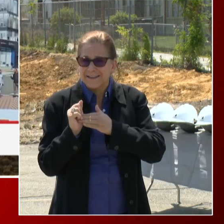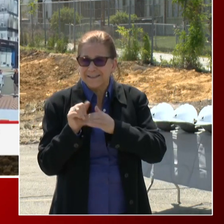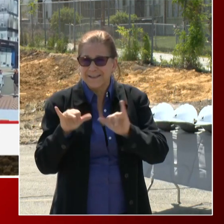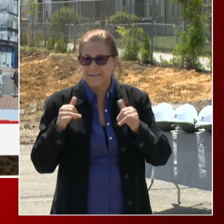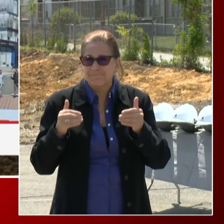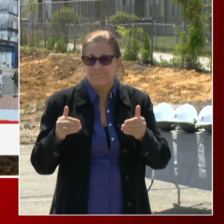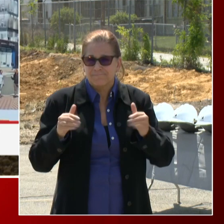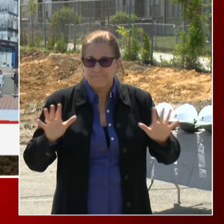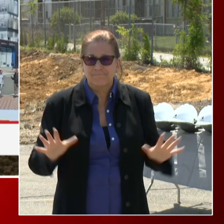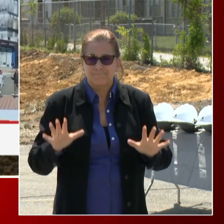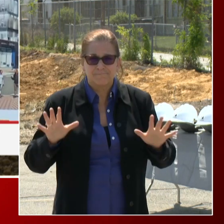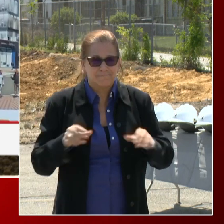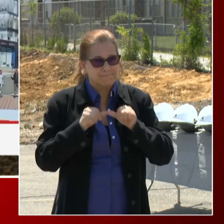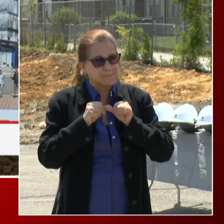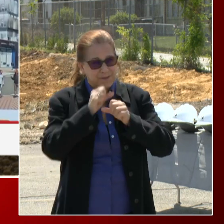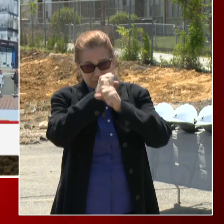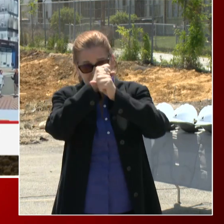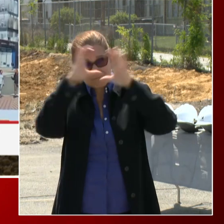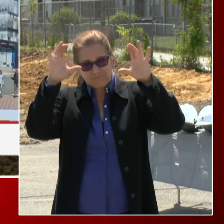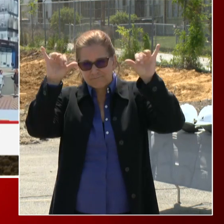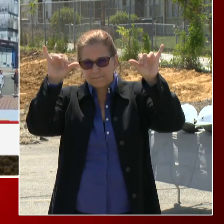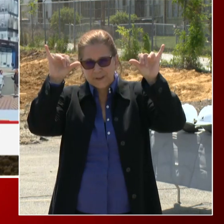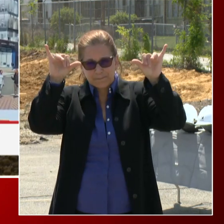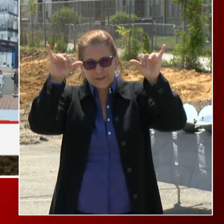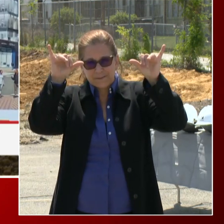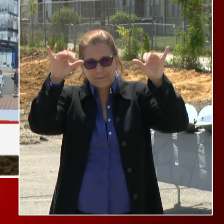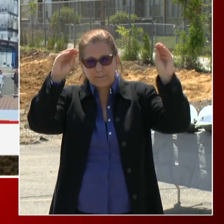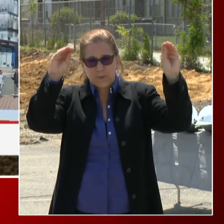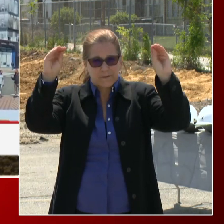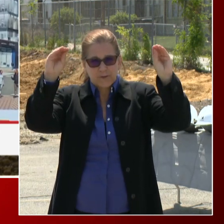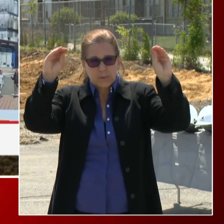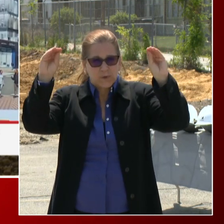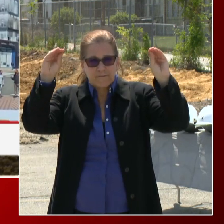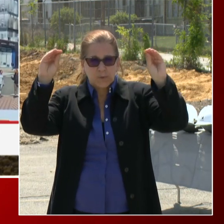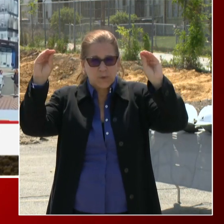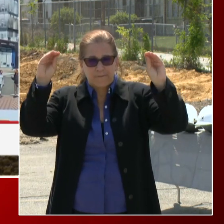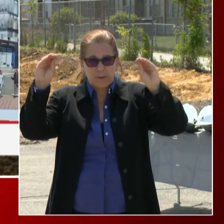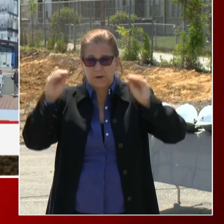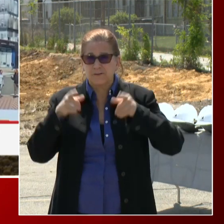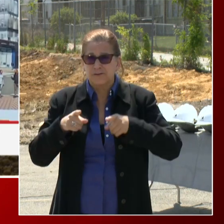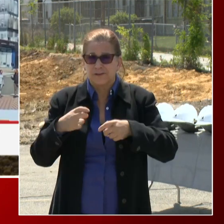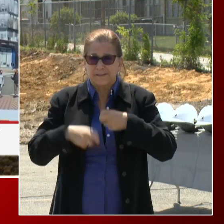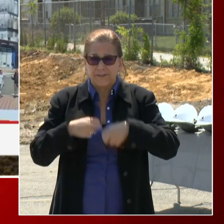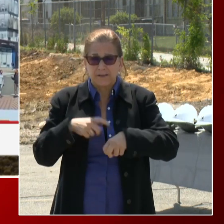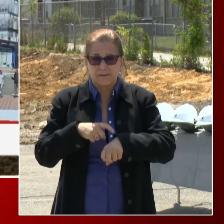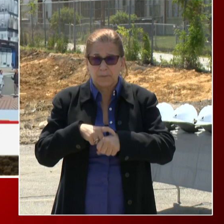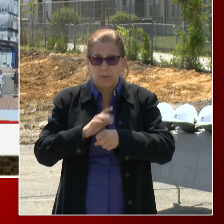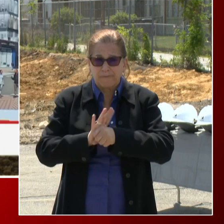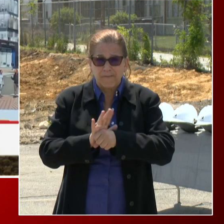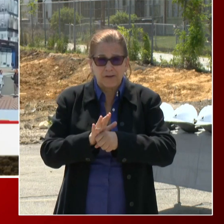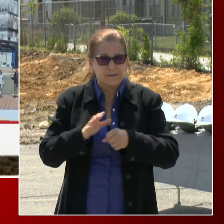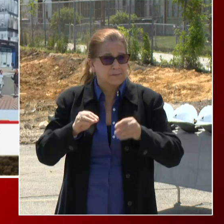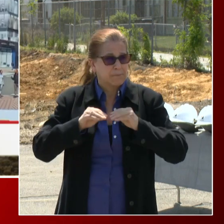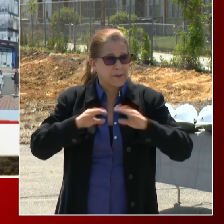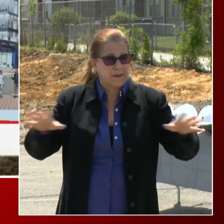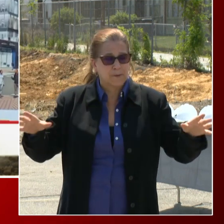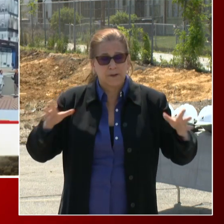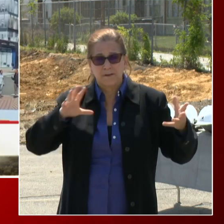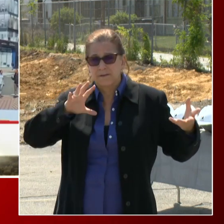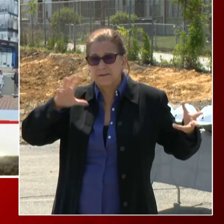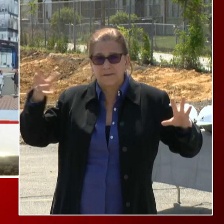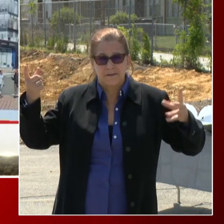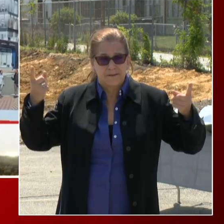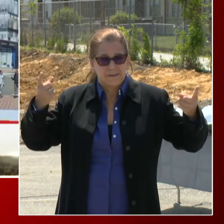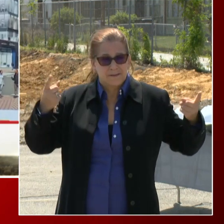and maintain its stability through a very difficult time. I'm deeply humbled that you look to DGS as